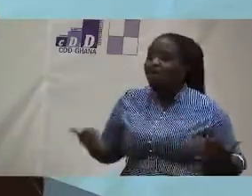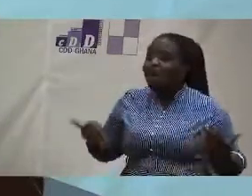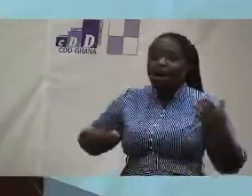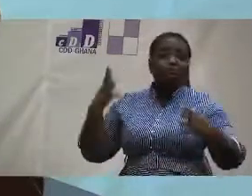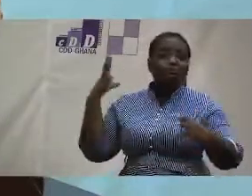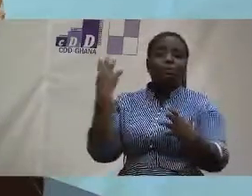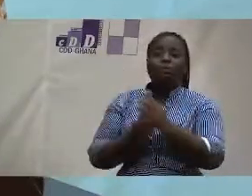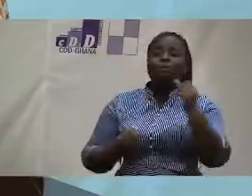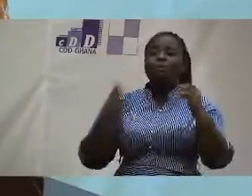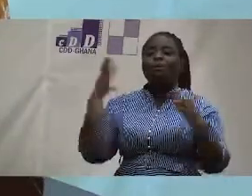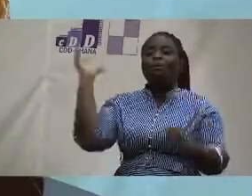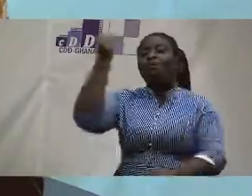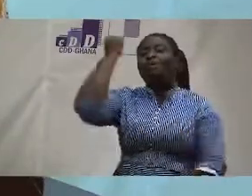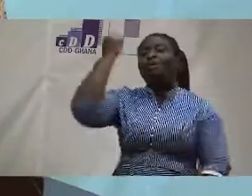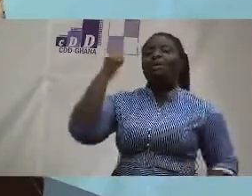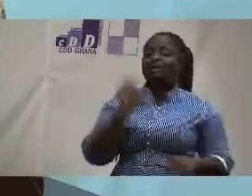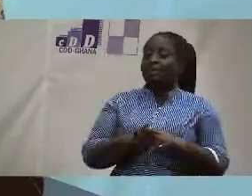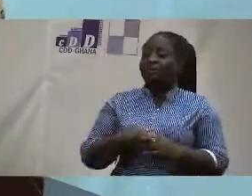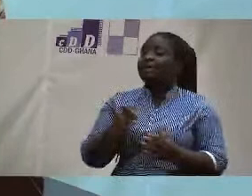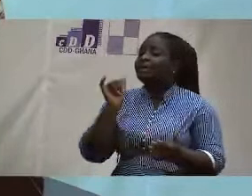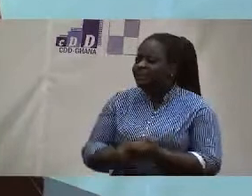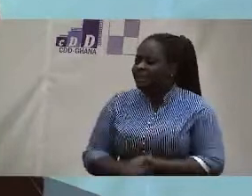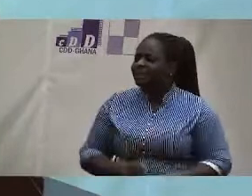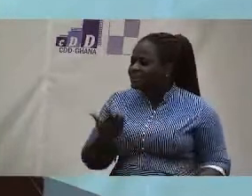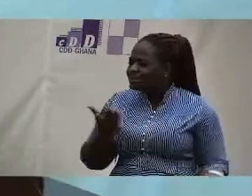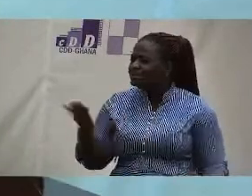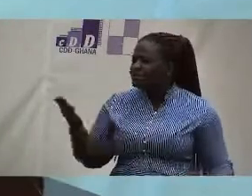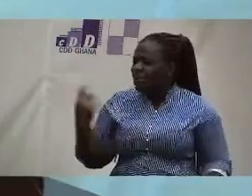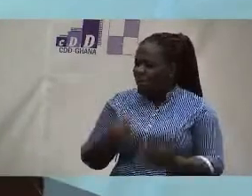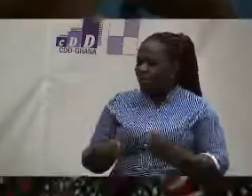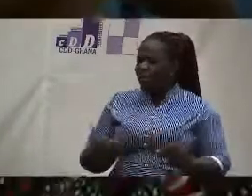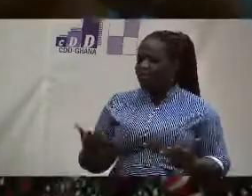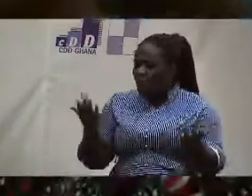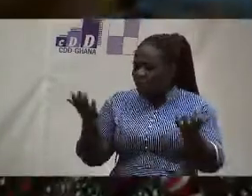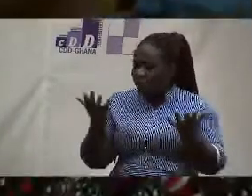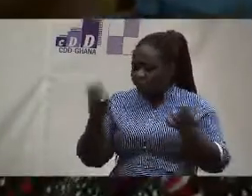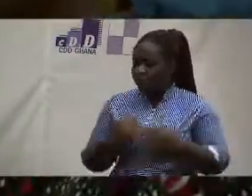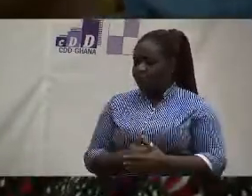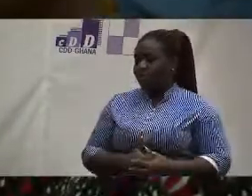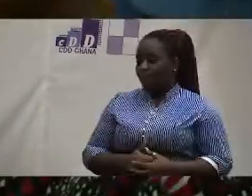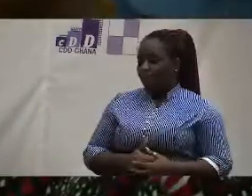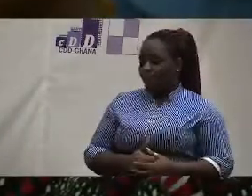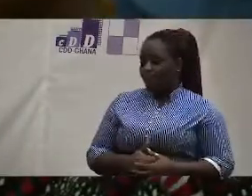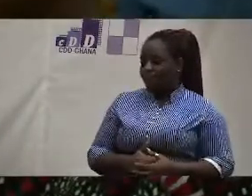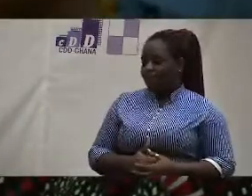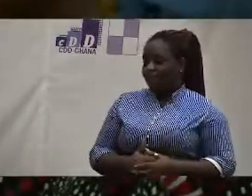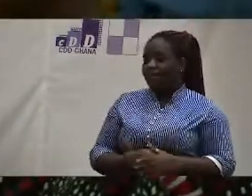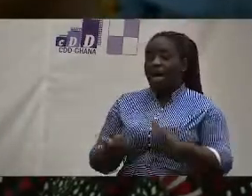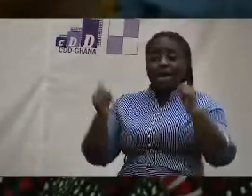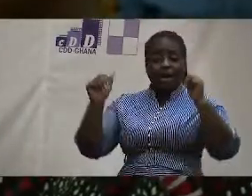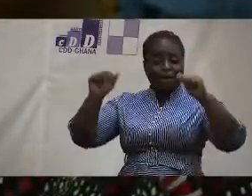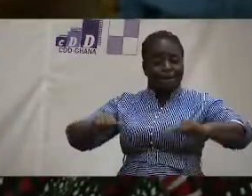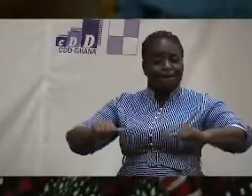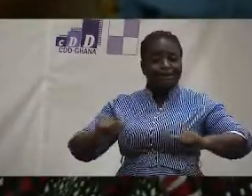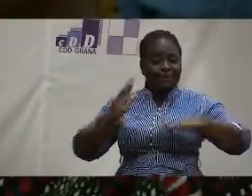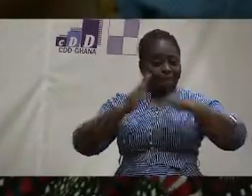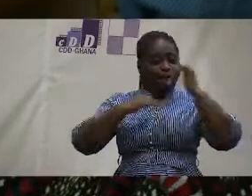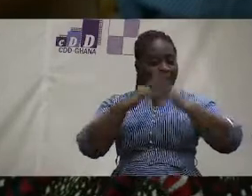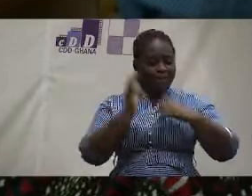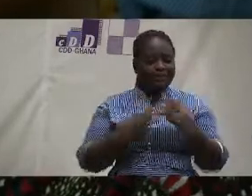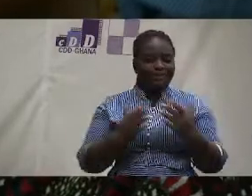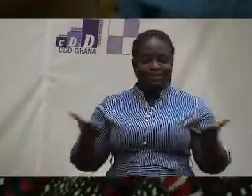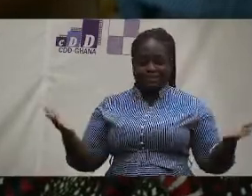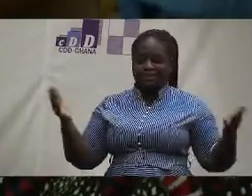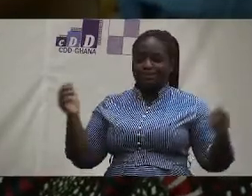won the elections. That is the extent of legitimacy we have actually been able to build in this